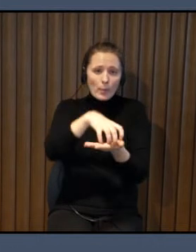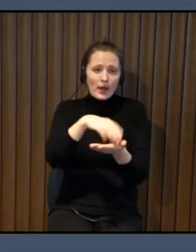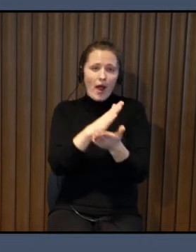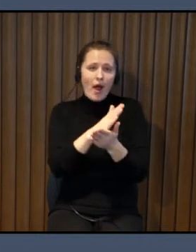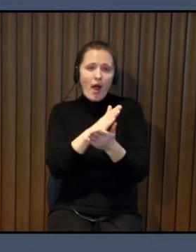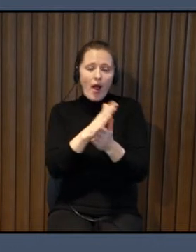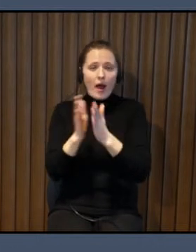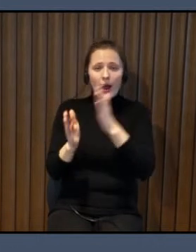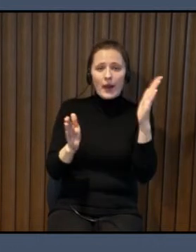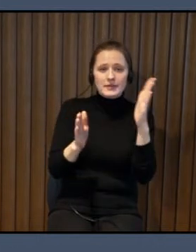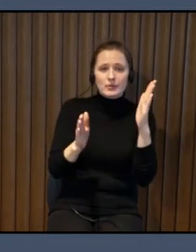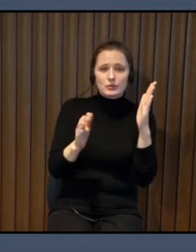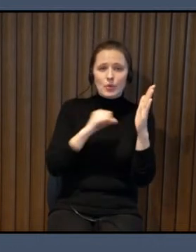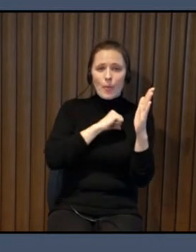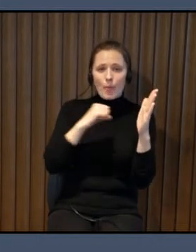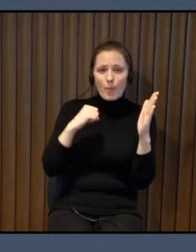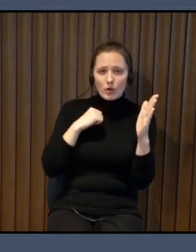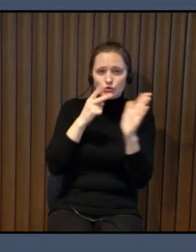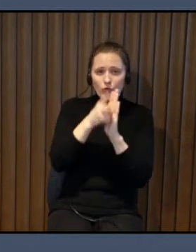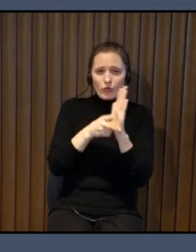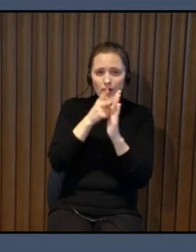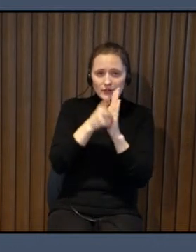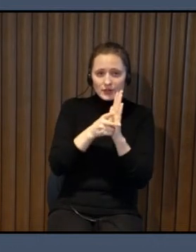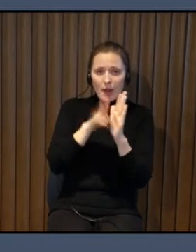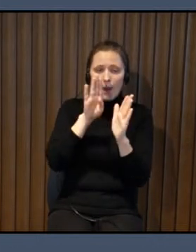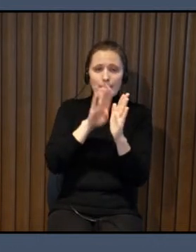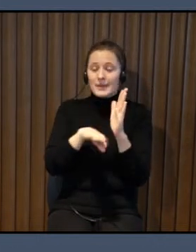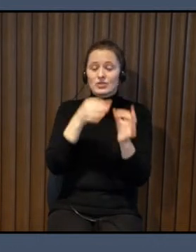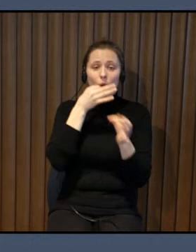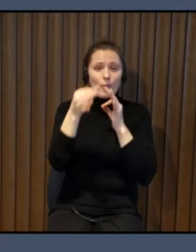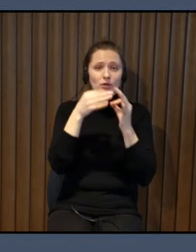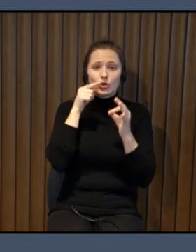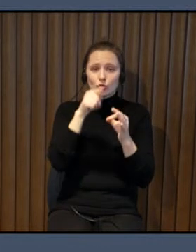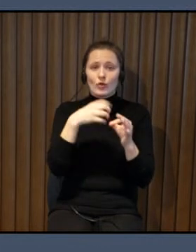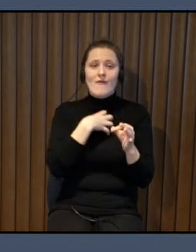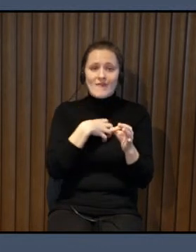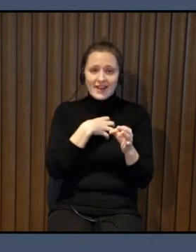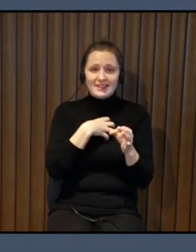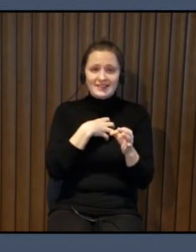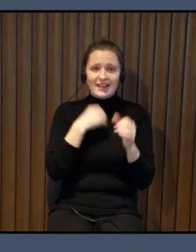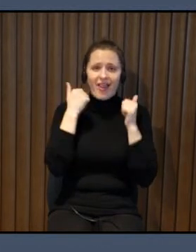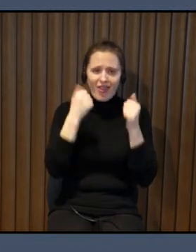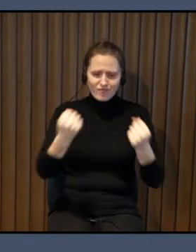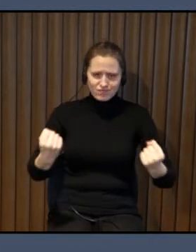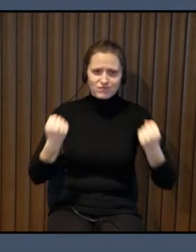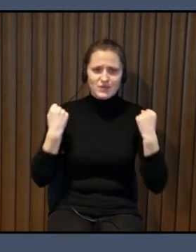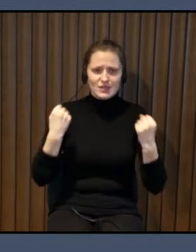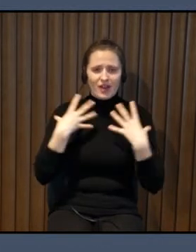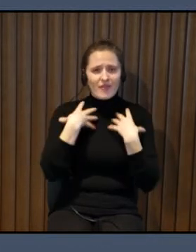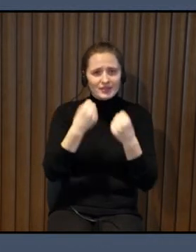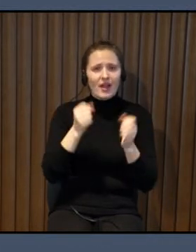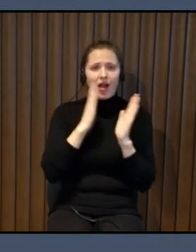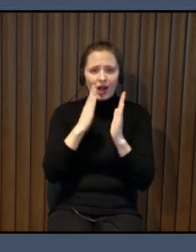In the left, you can see our passenger train. No comments, because